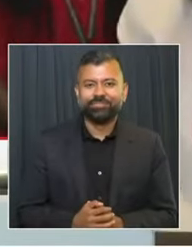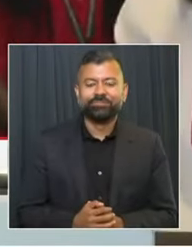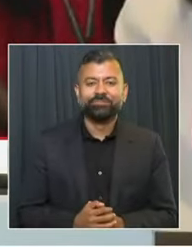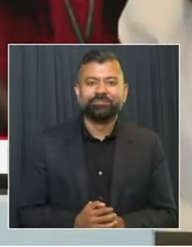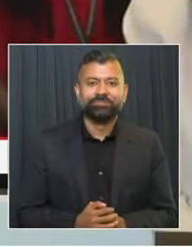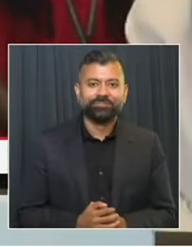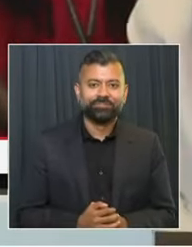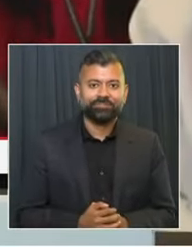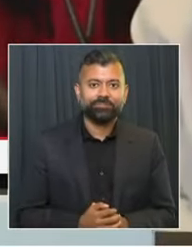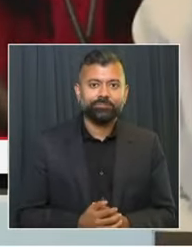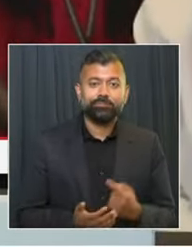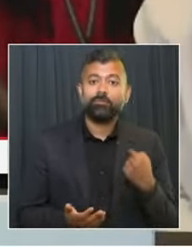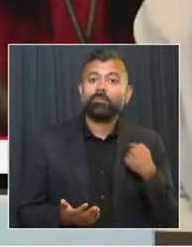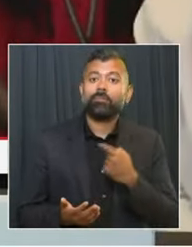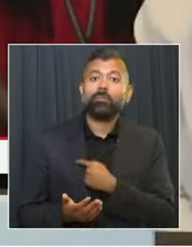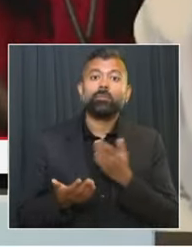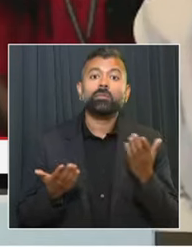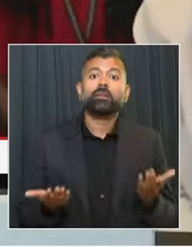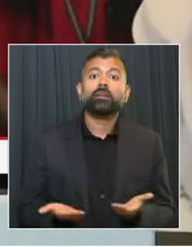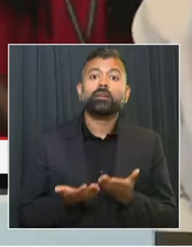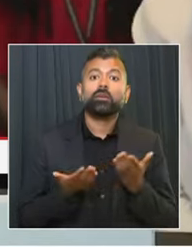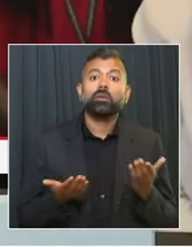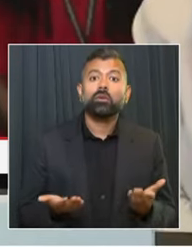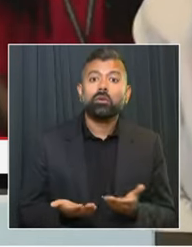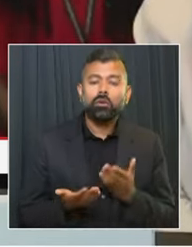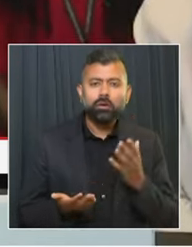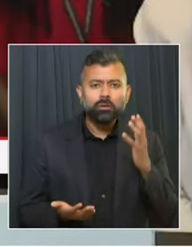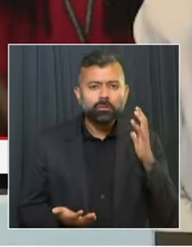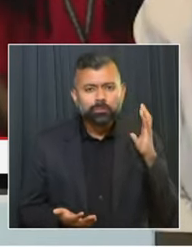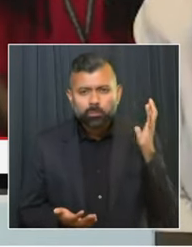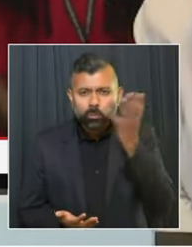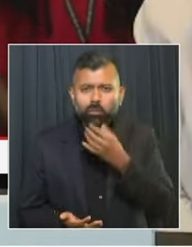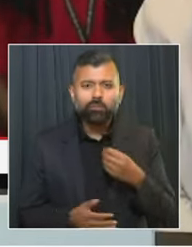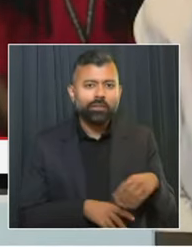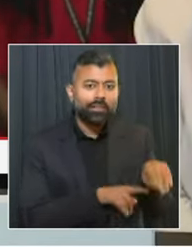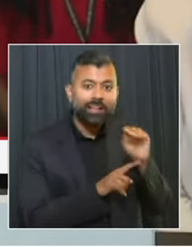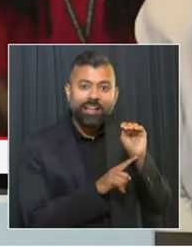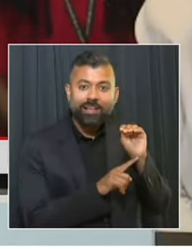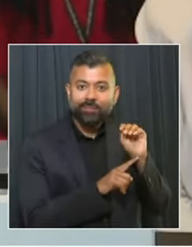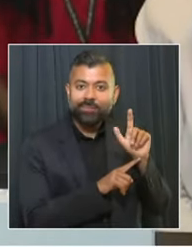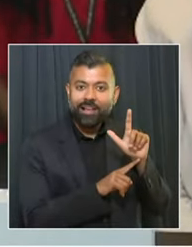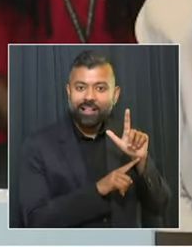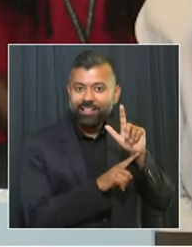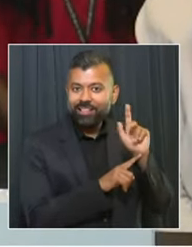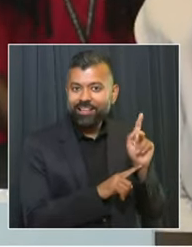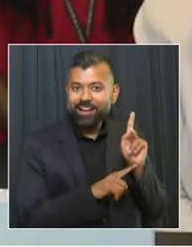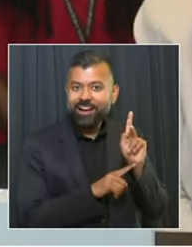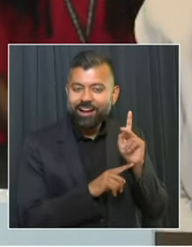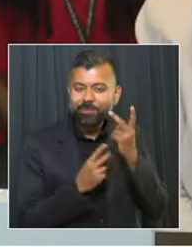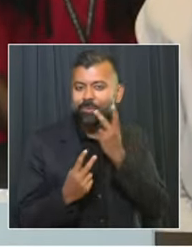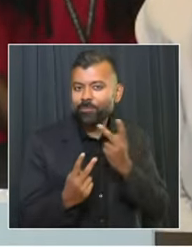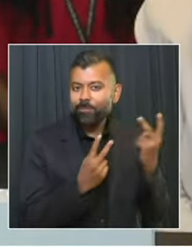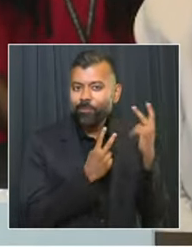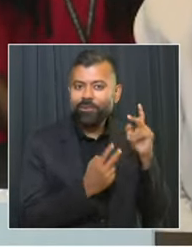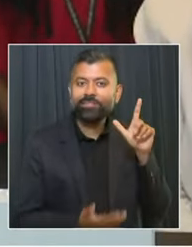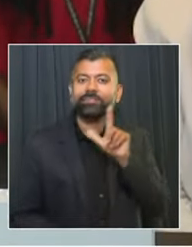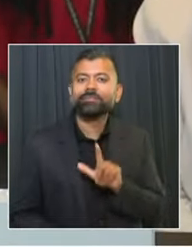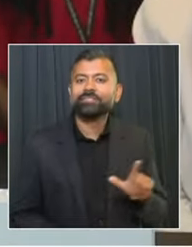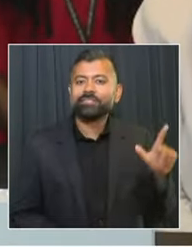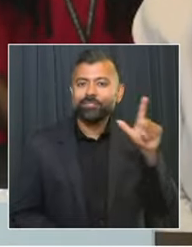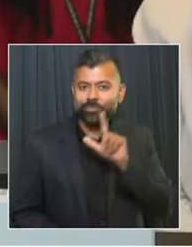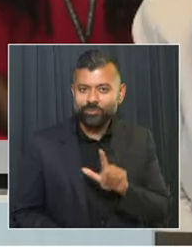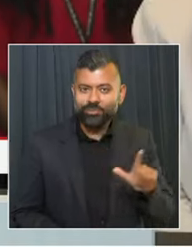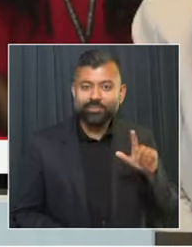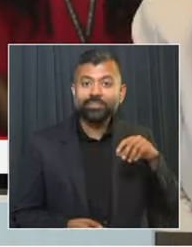We are here today in the beautiful Martin Luther King Jr. Memorial Library in downtown